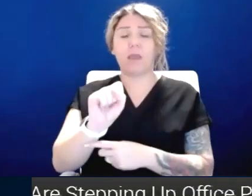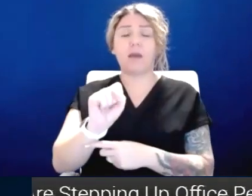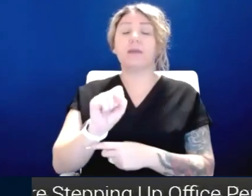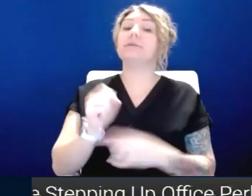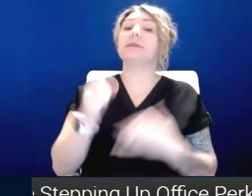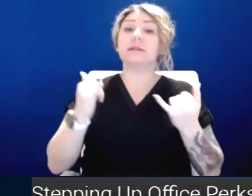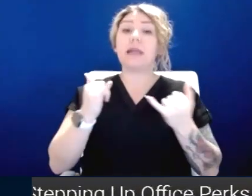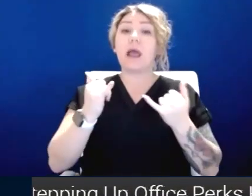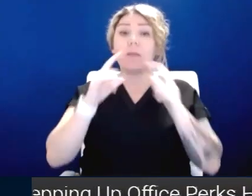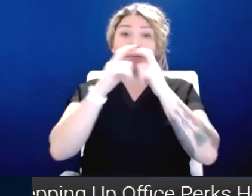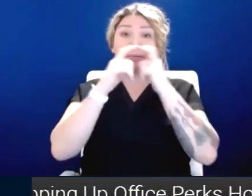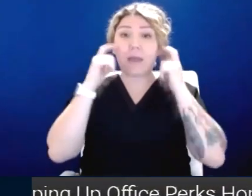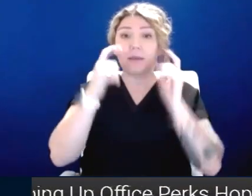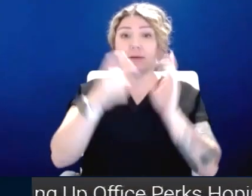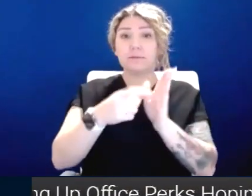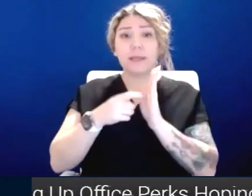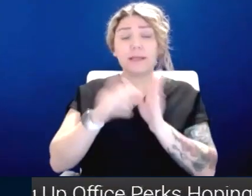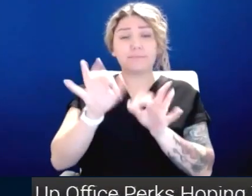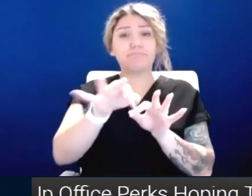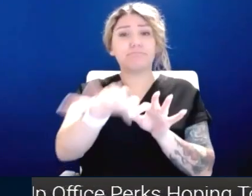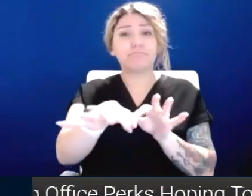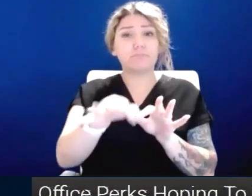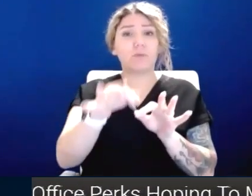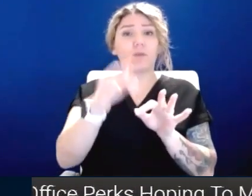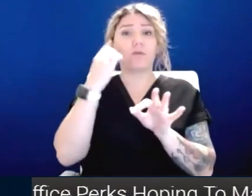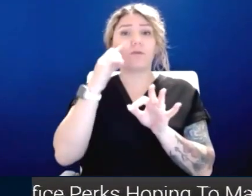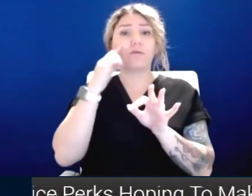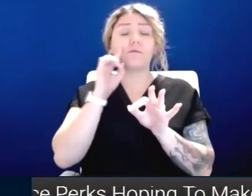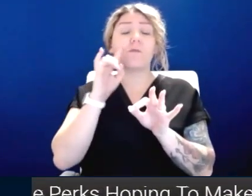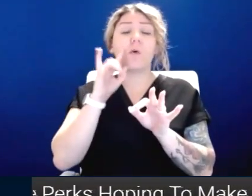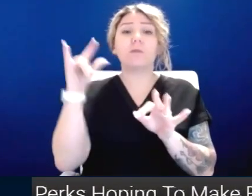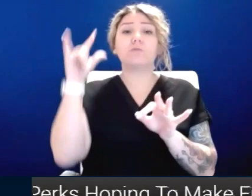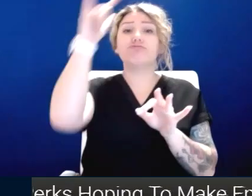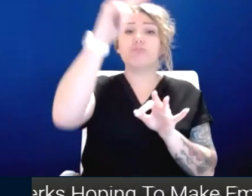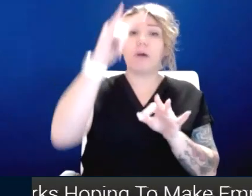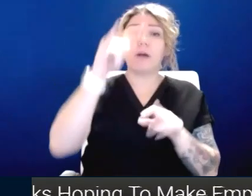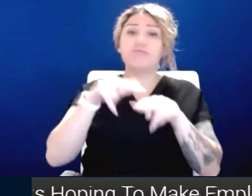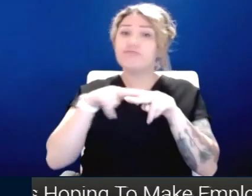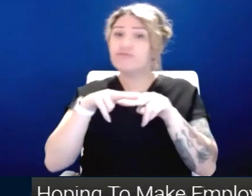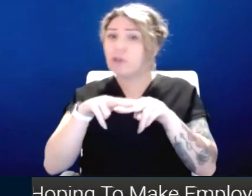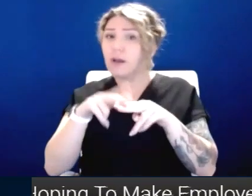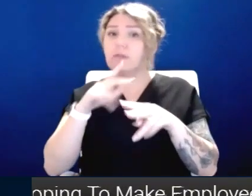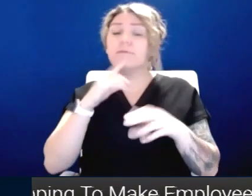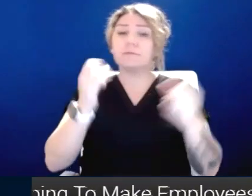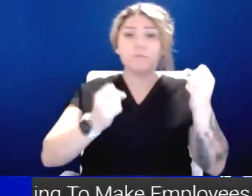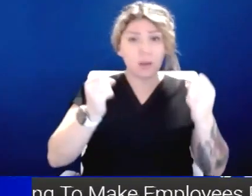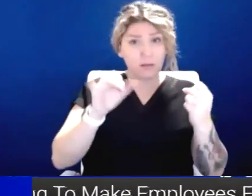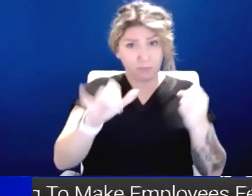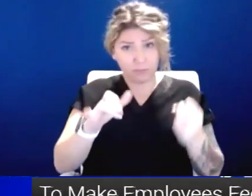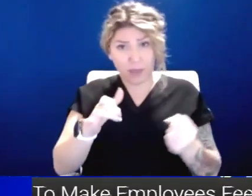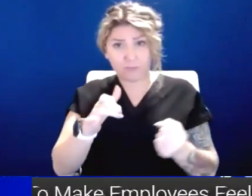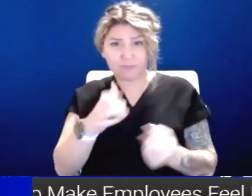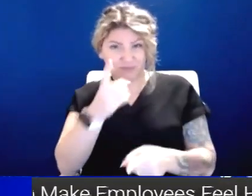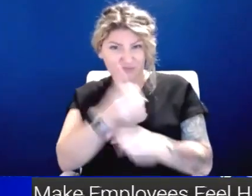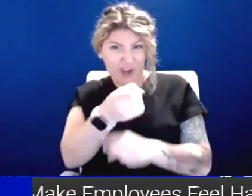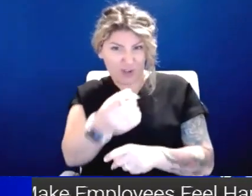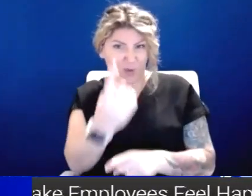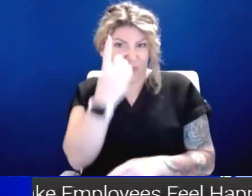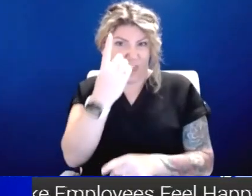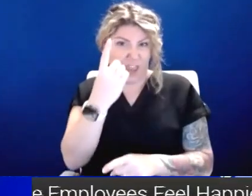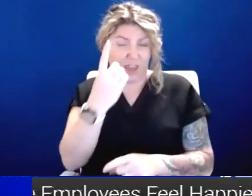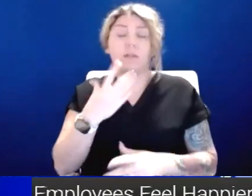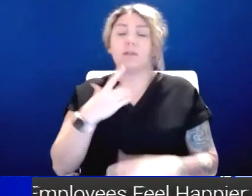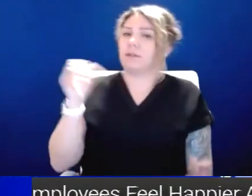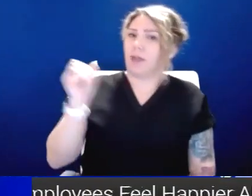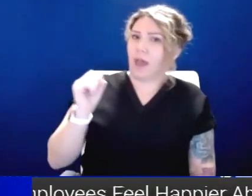planes, trains, not automobiles, but extended for another 2 weeks. You think that's the right call? I do. I mean, I think you are just with so many